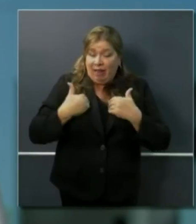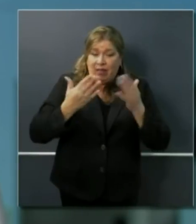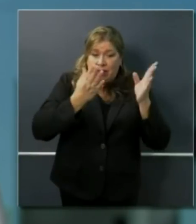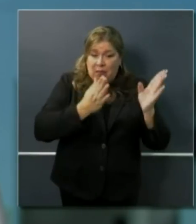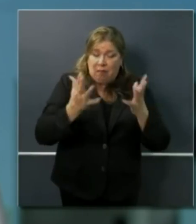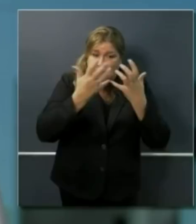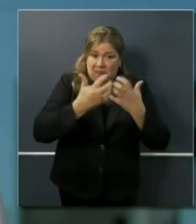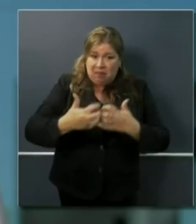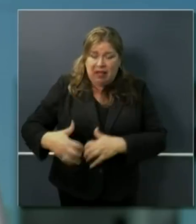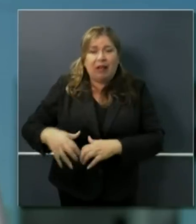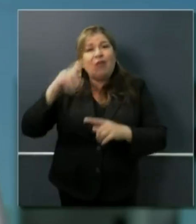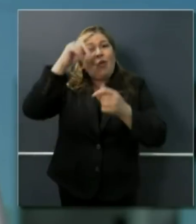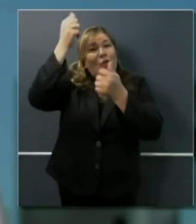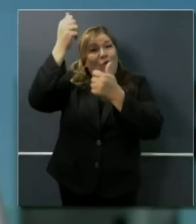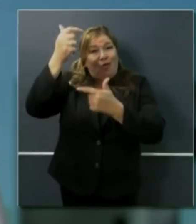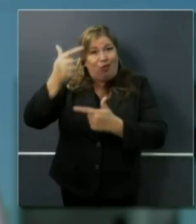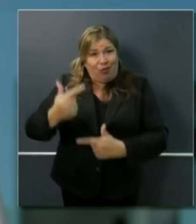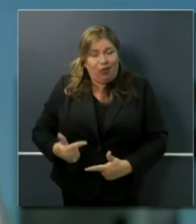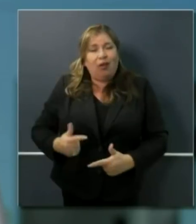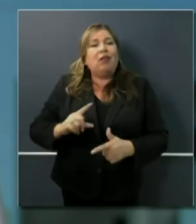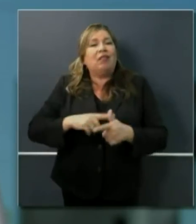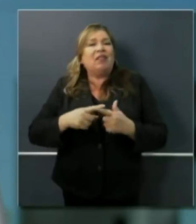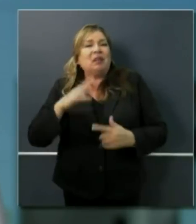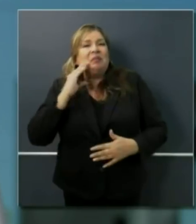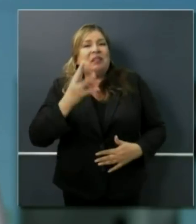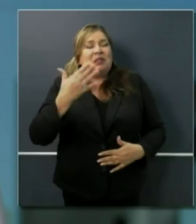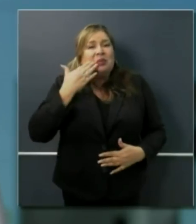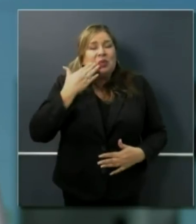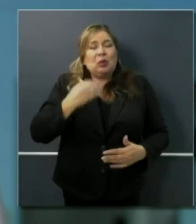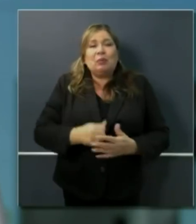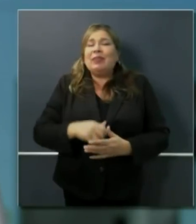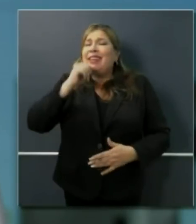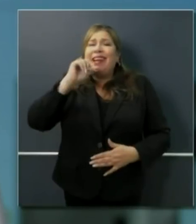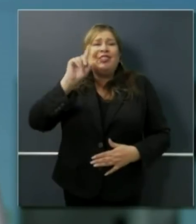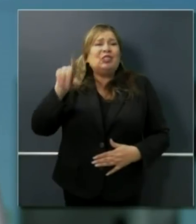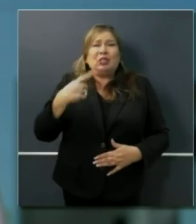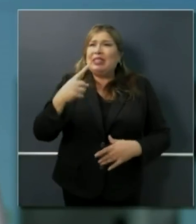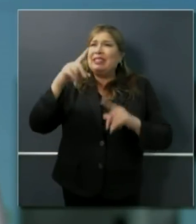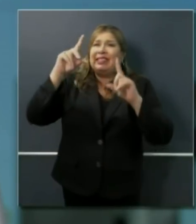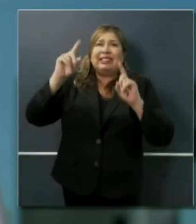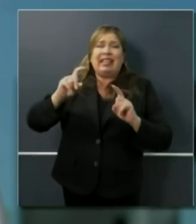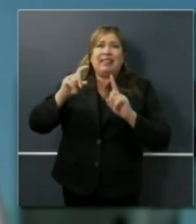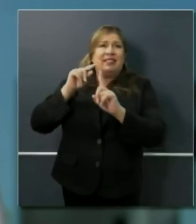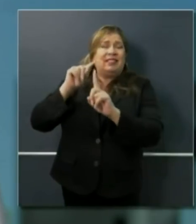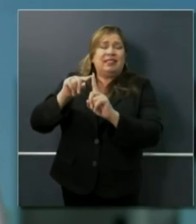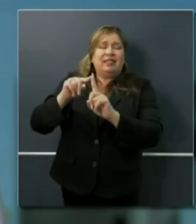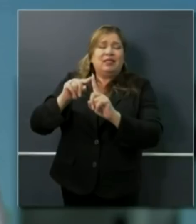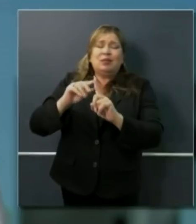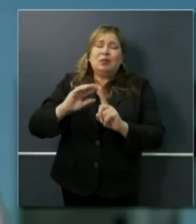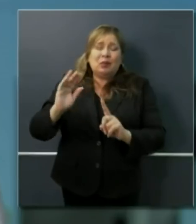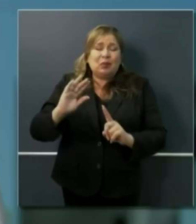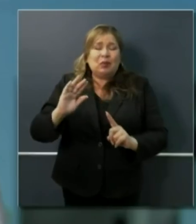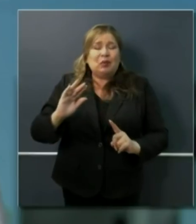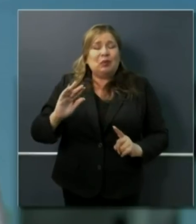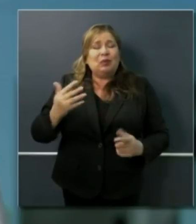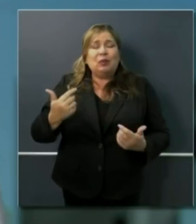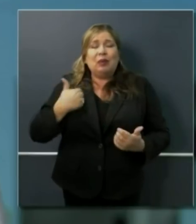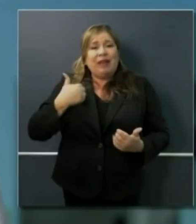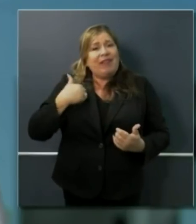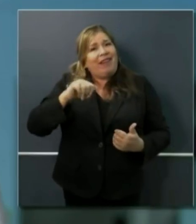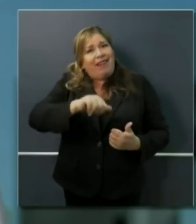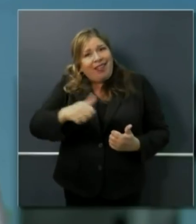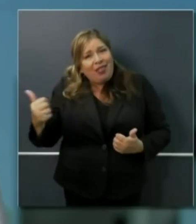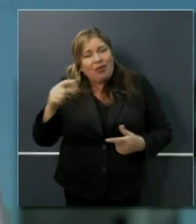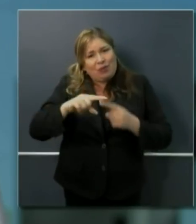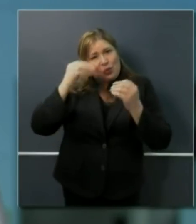across the state. We know that there's other things besides just testing that will help us think about this. A number of